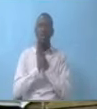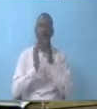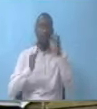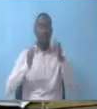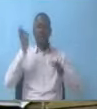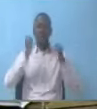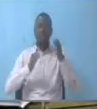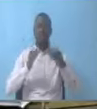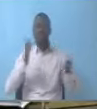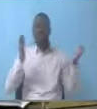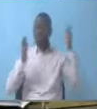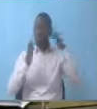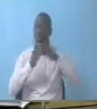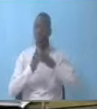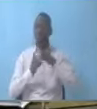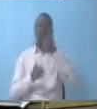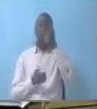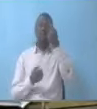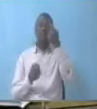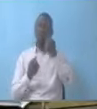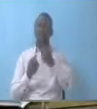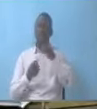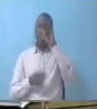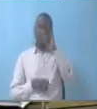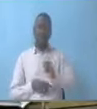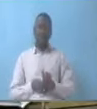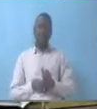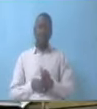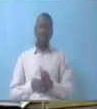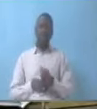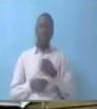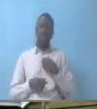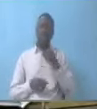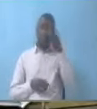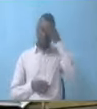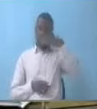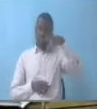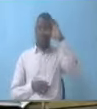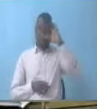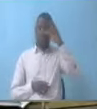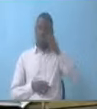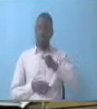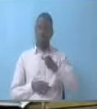six years, the Commission of Inquiry cannot reassess any tax after 6 years.